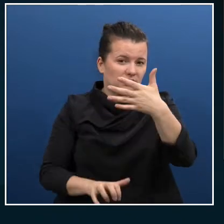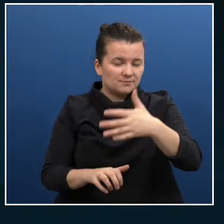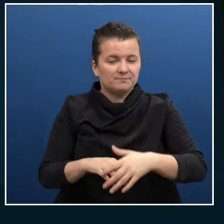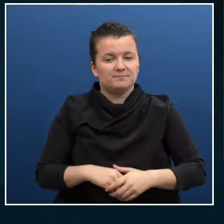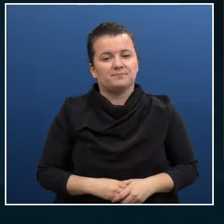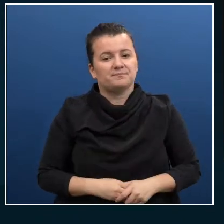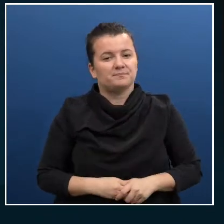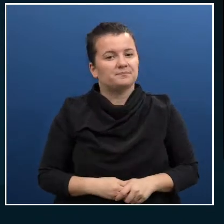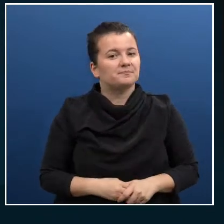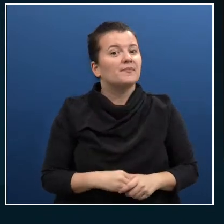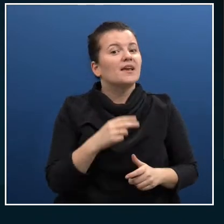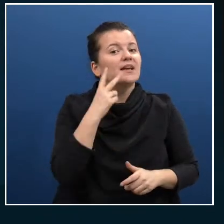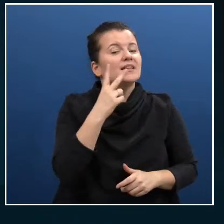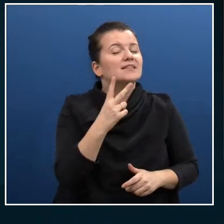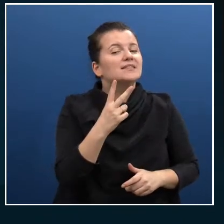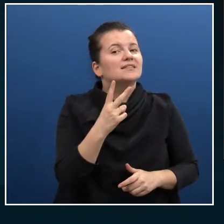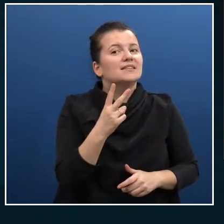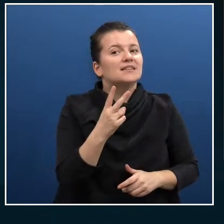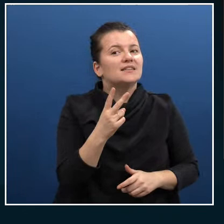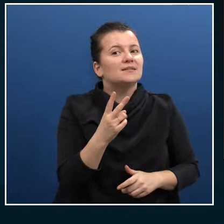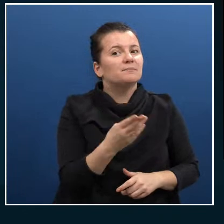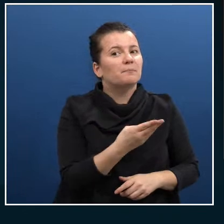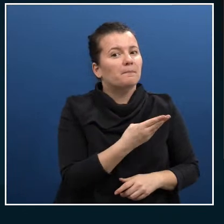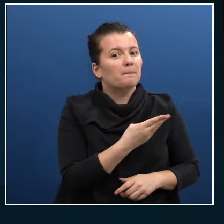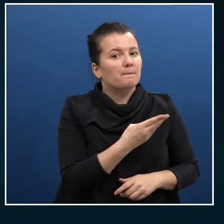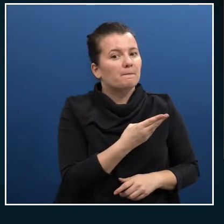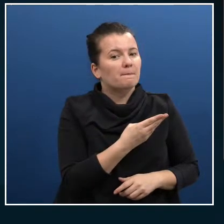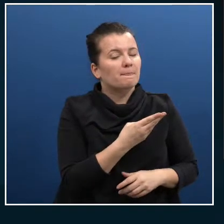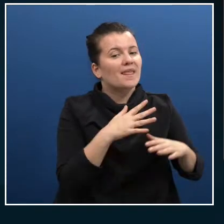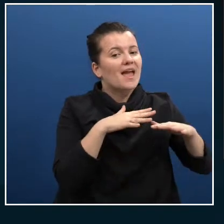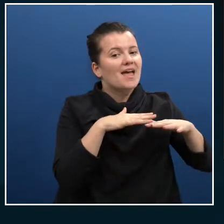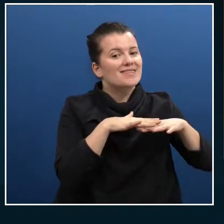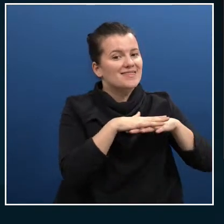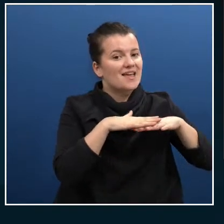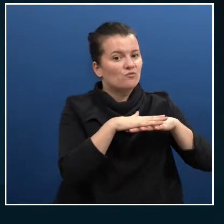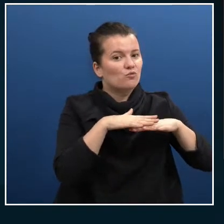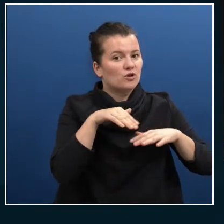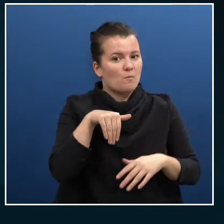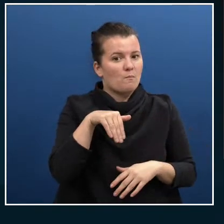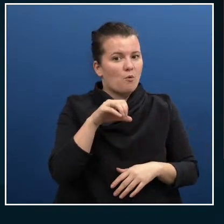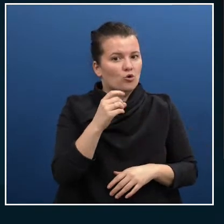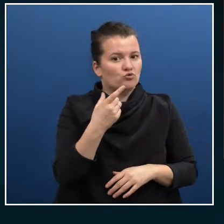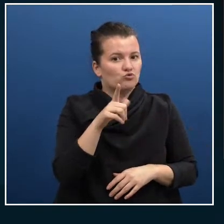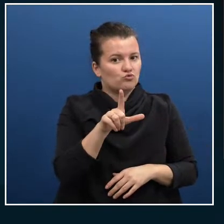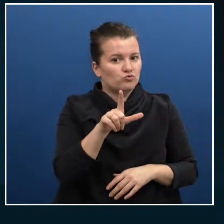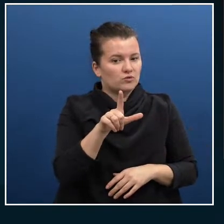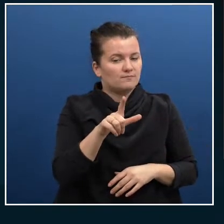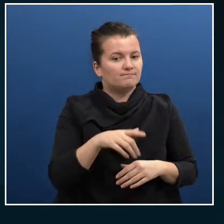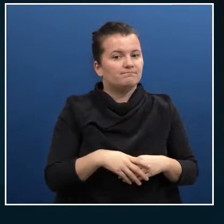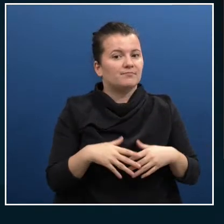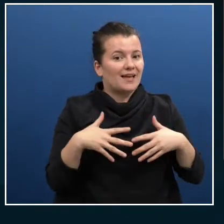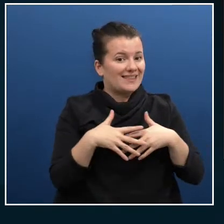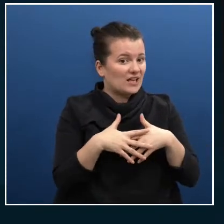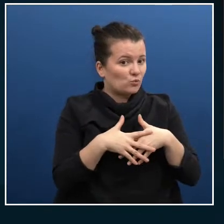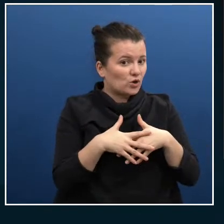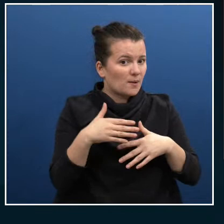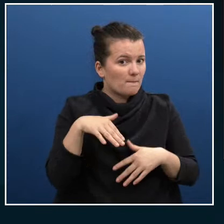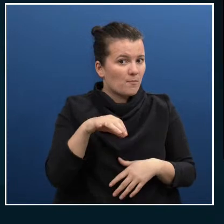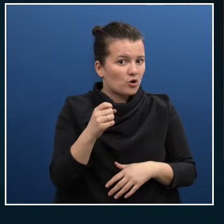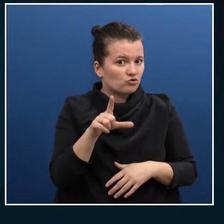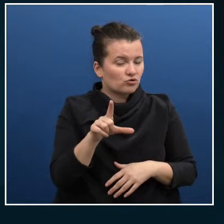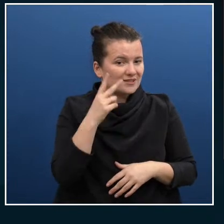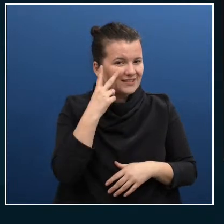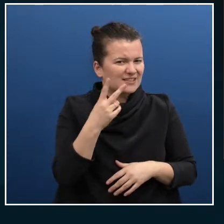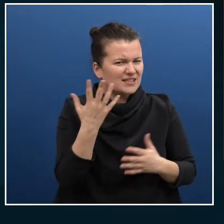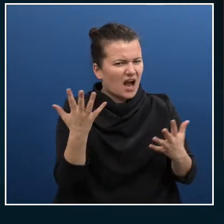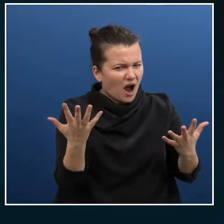take a look at the networking module. So here you see me call the